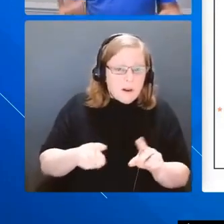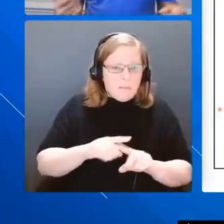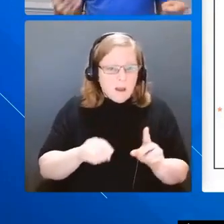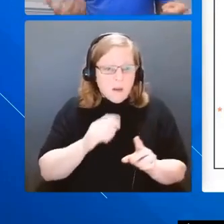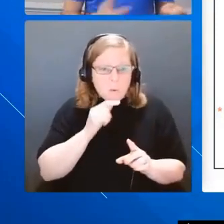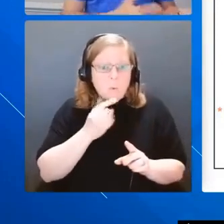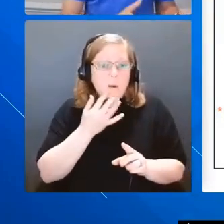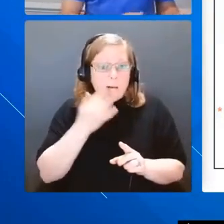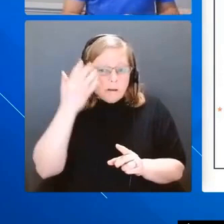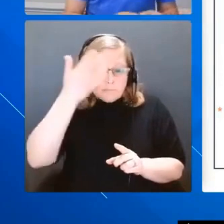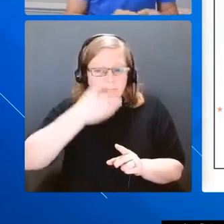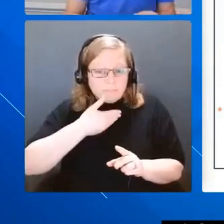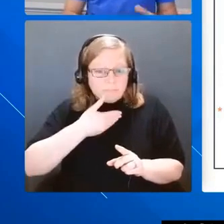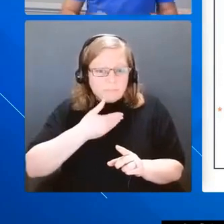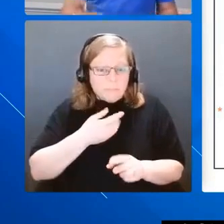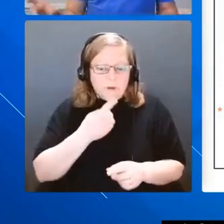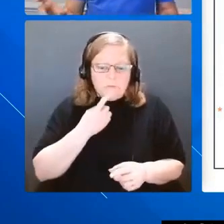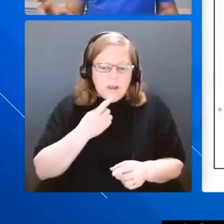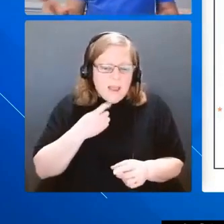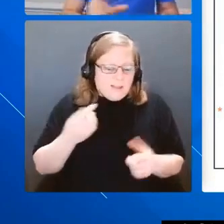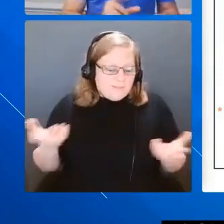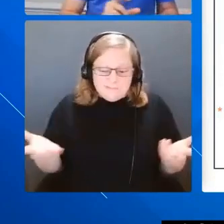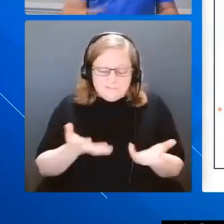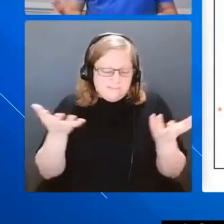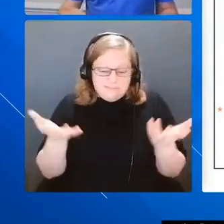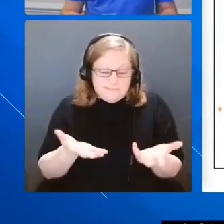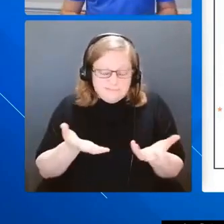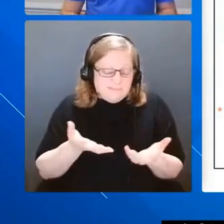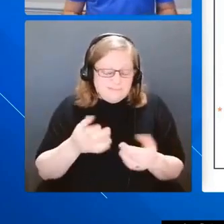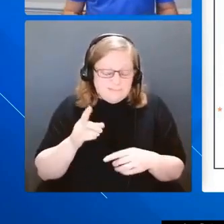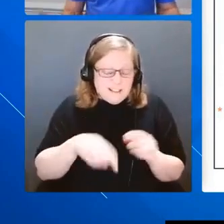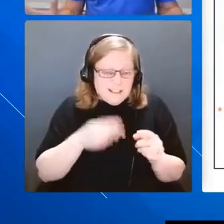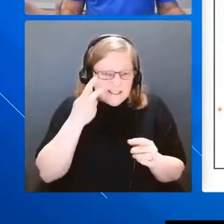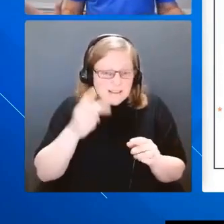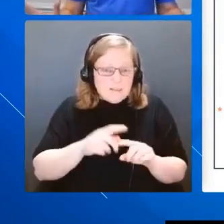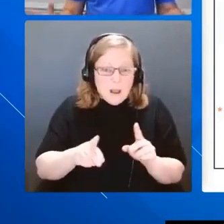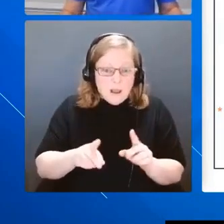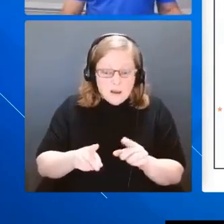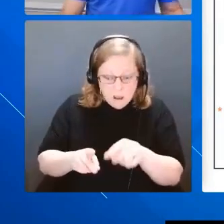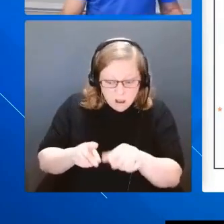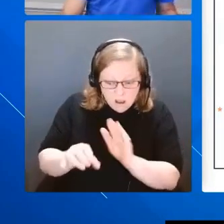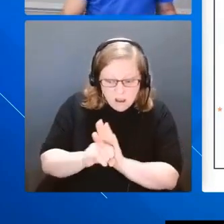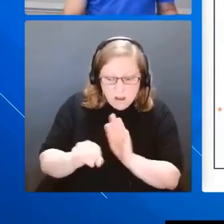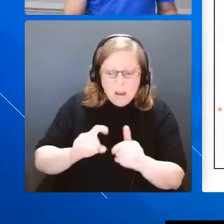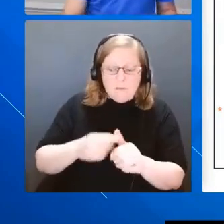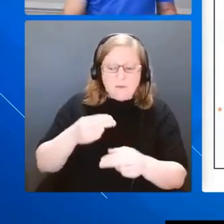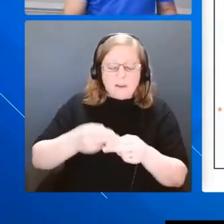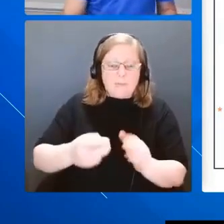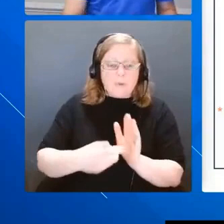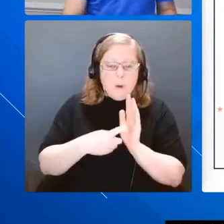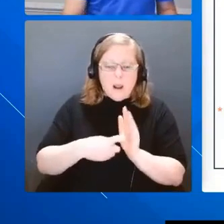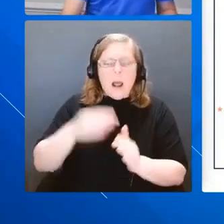deficient, the red might not make a difference, but they see first name is required, and that's how they know there's an error.